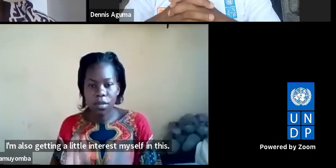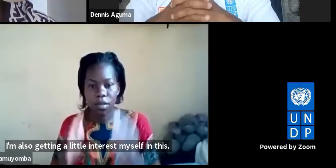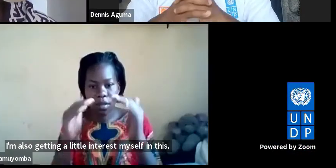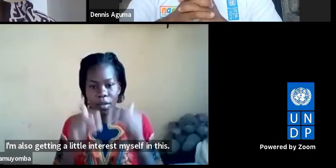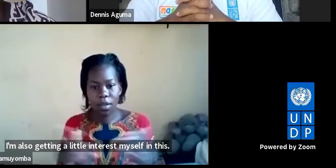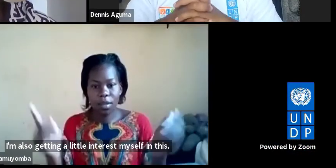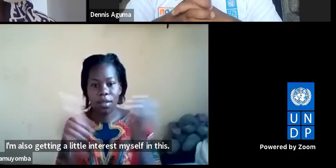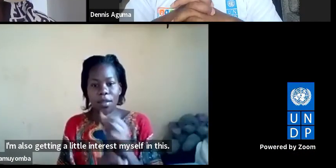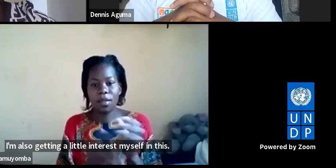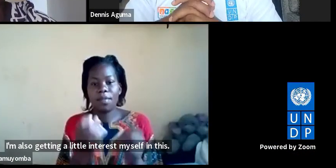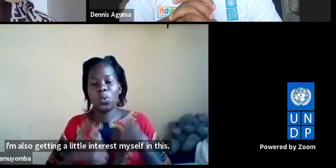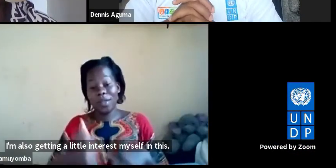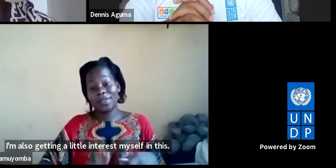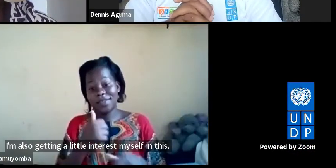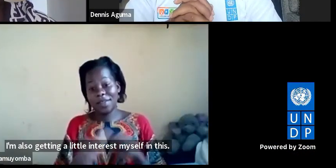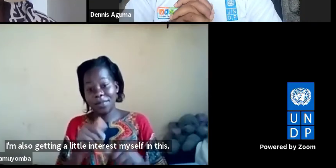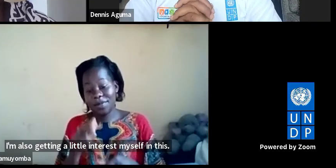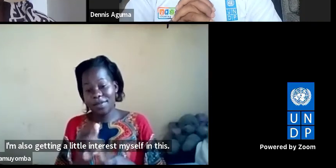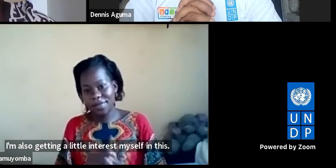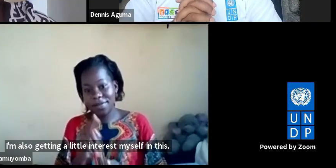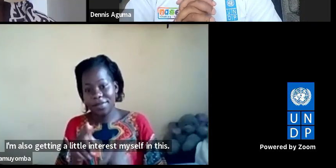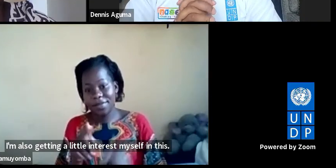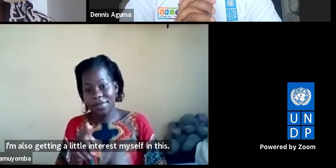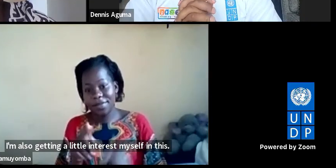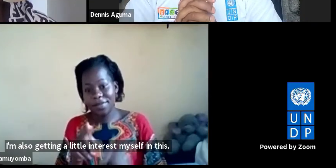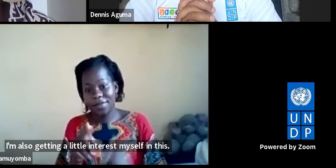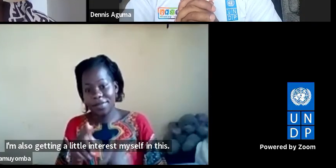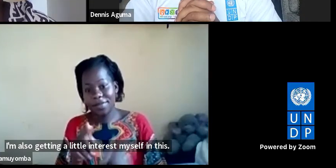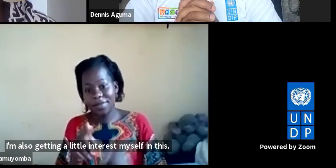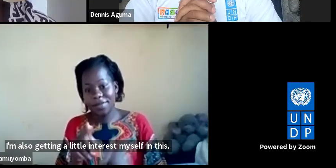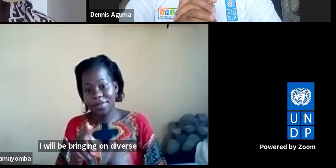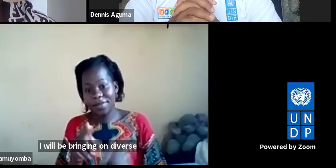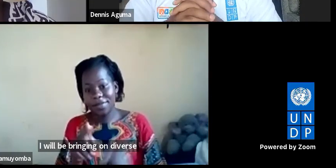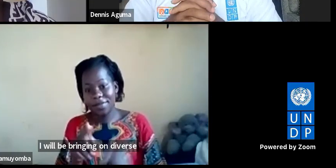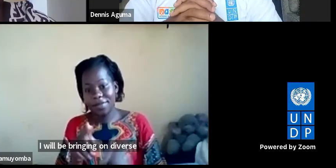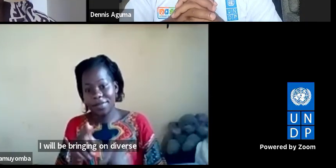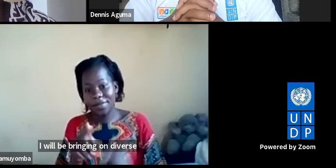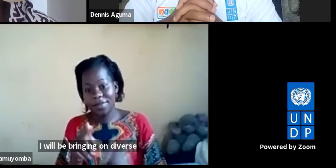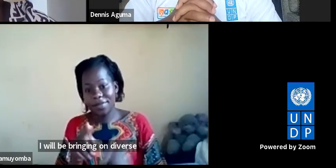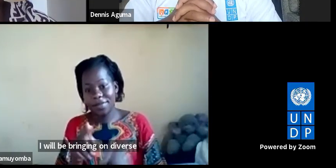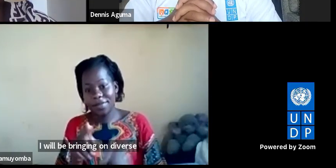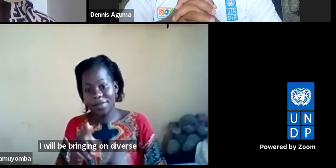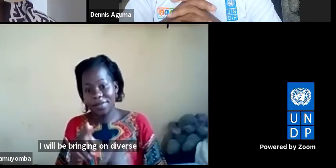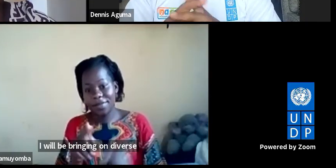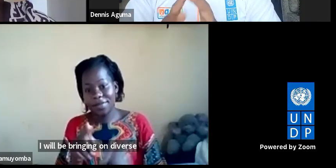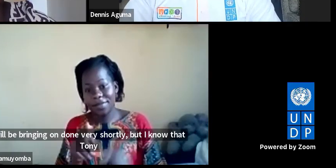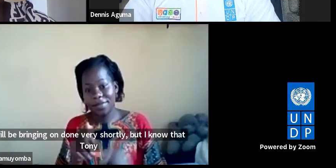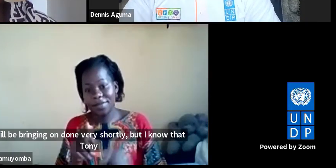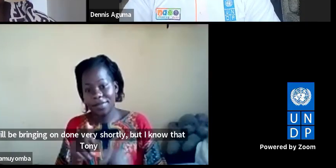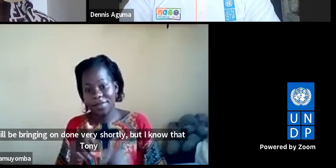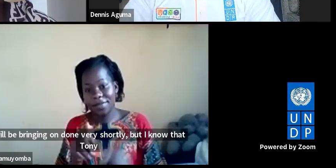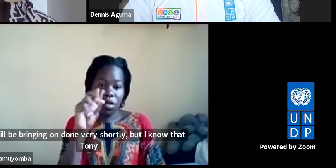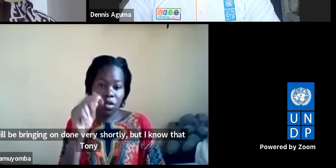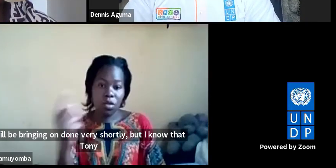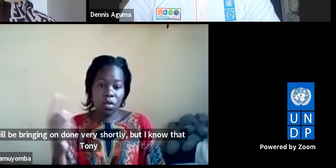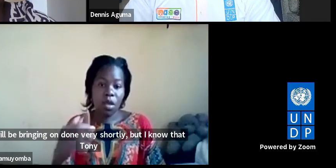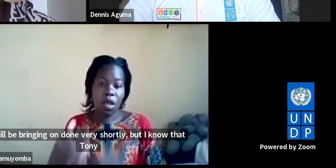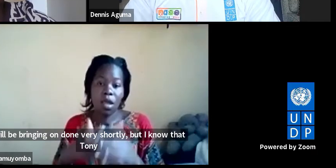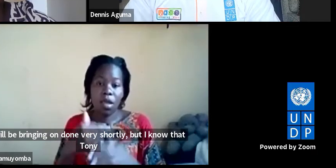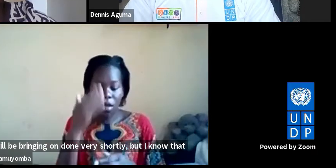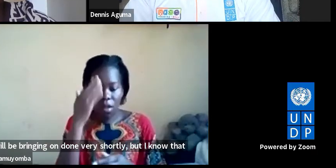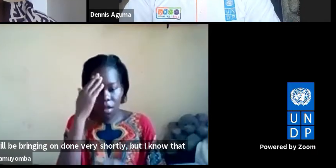and gas. I will be bringing on Don very shortly, but I know that Tony, you want to leave us at the top of the